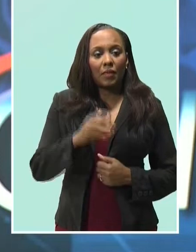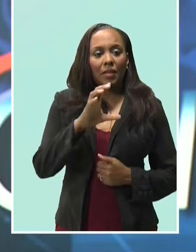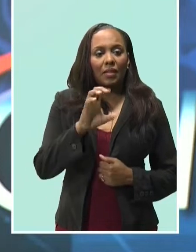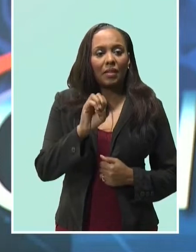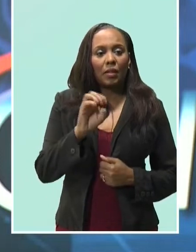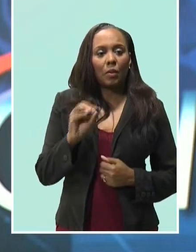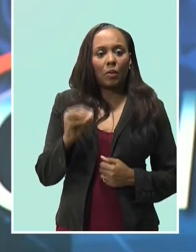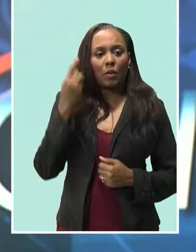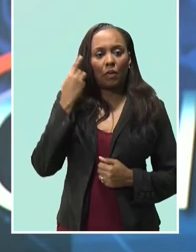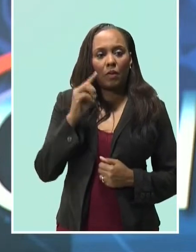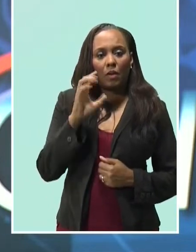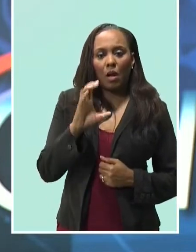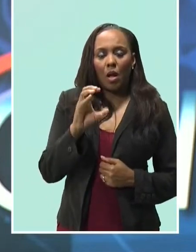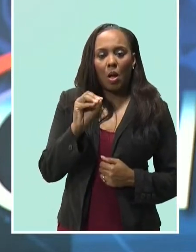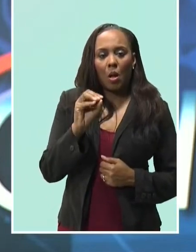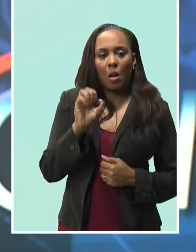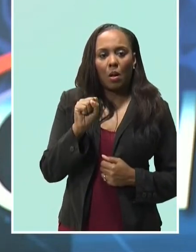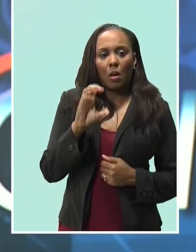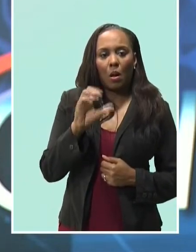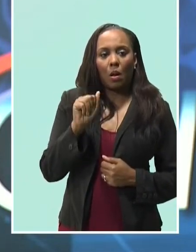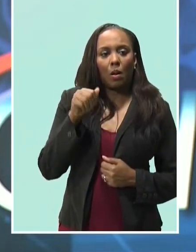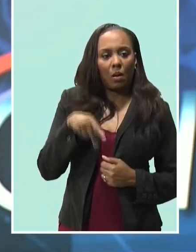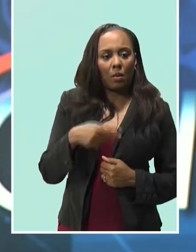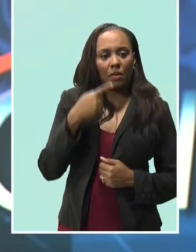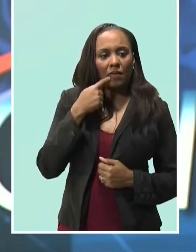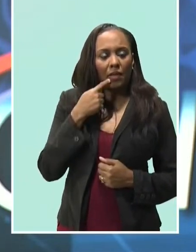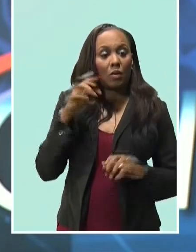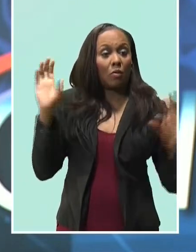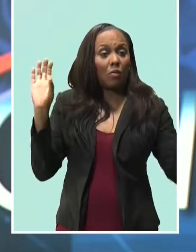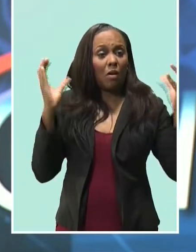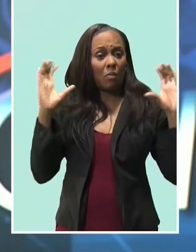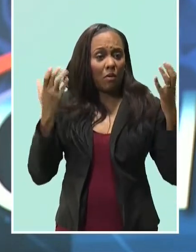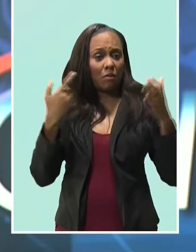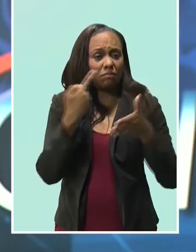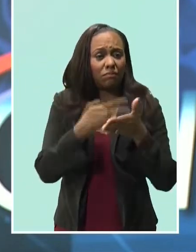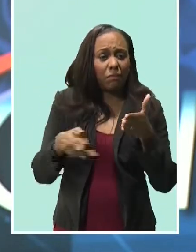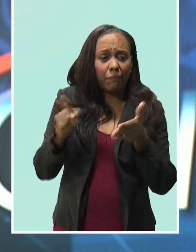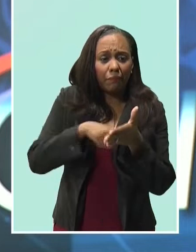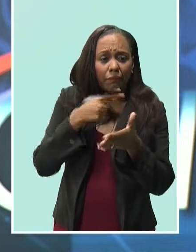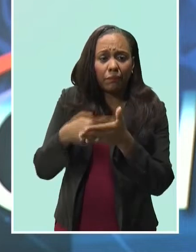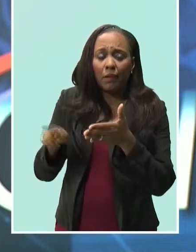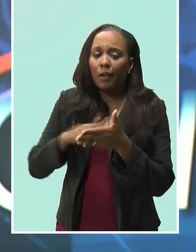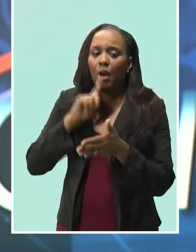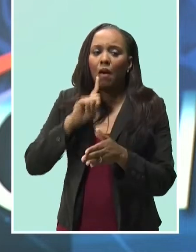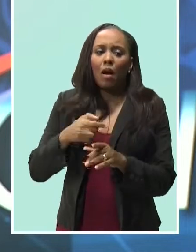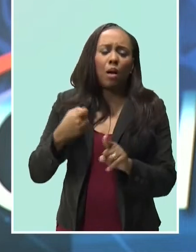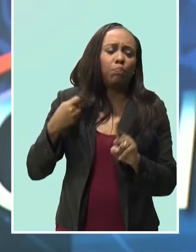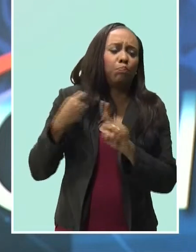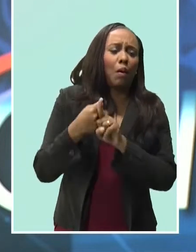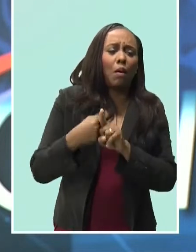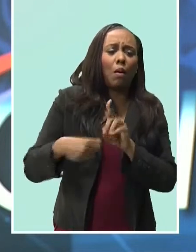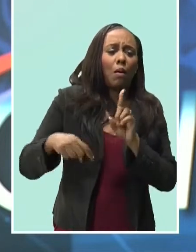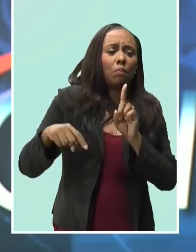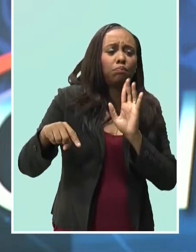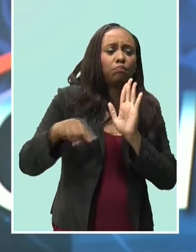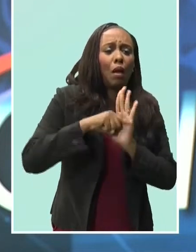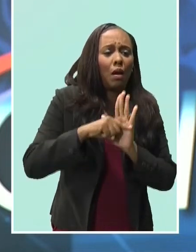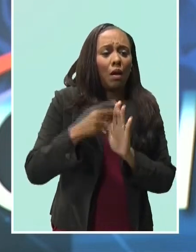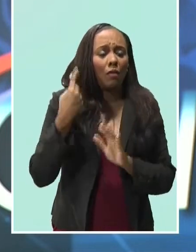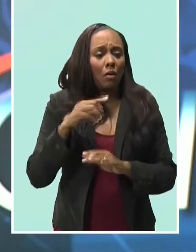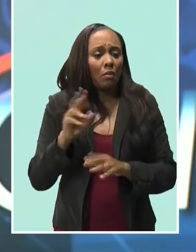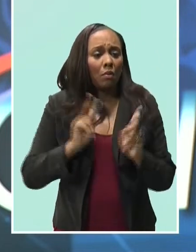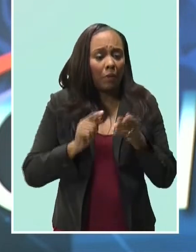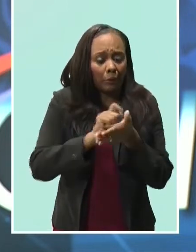COSCAP's CEO Erica Smith says the cancellation of crop over celebrations this year will have devastating effects on the artists,